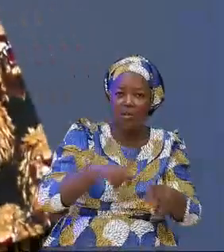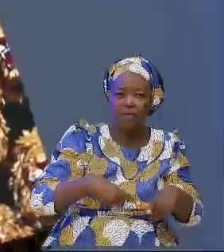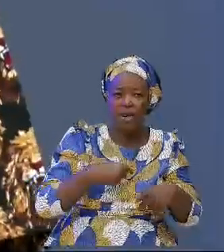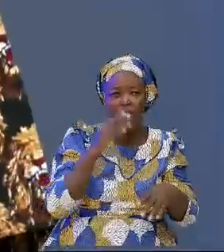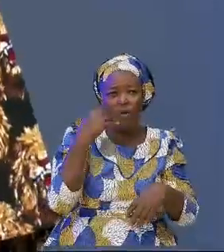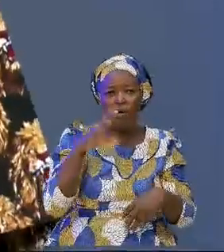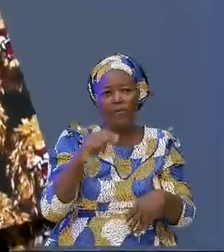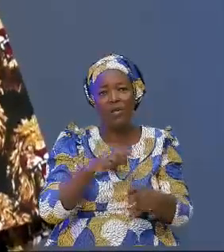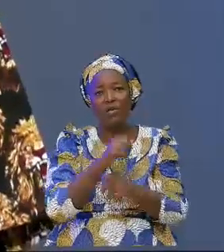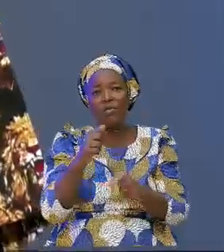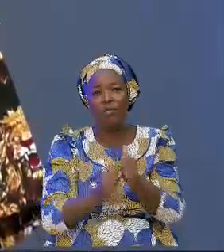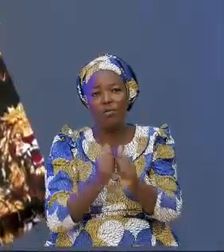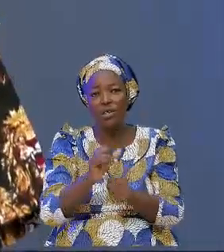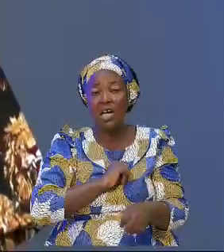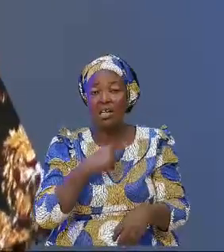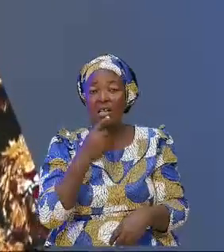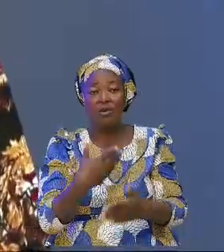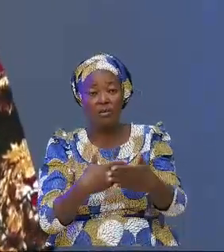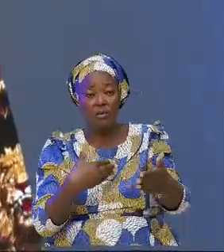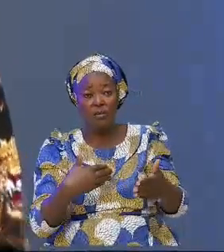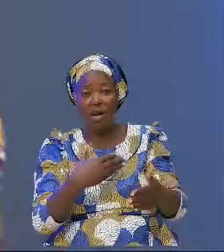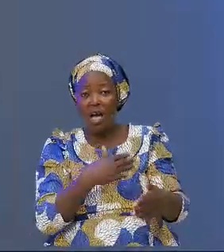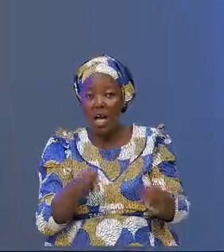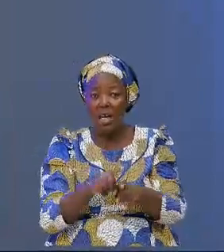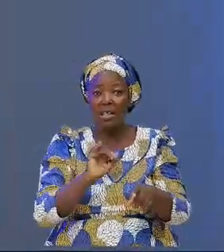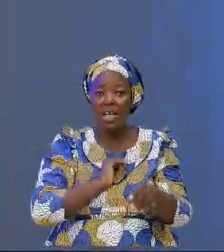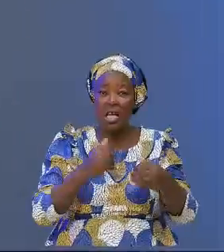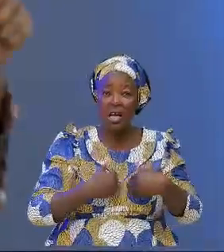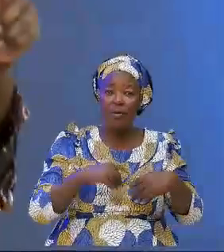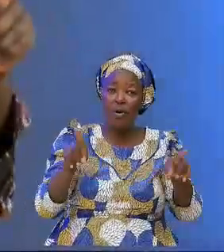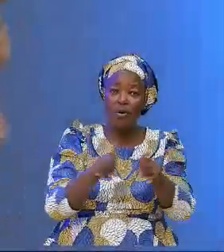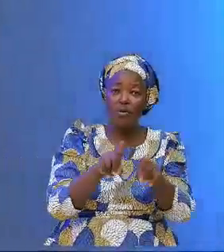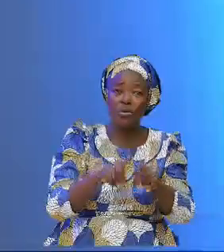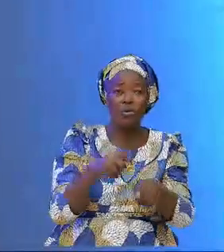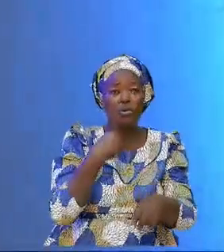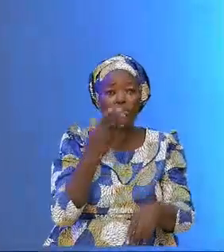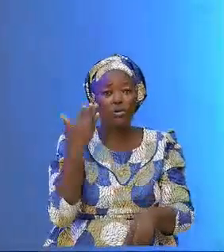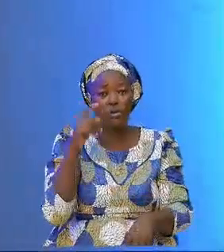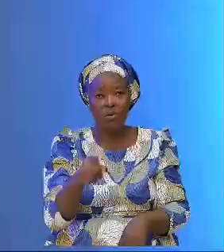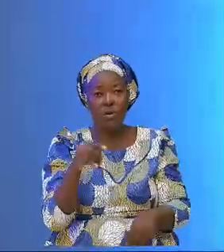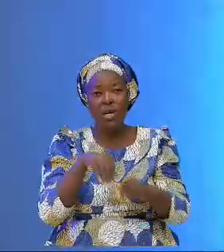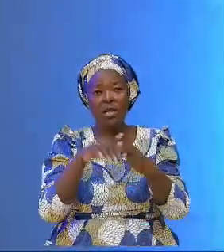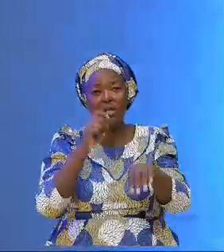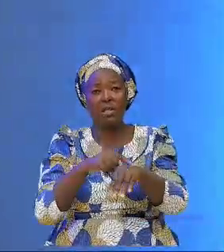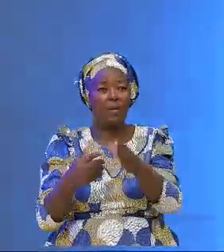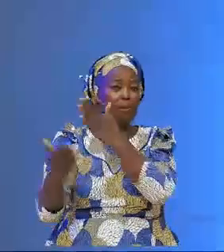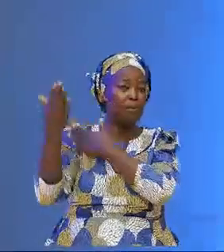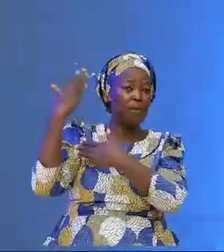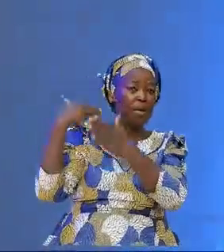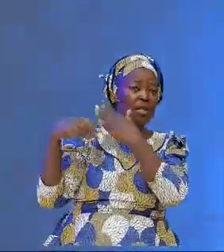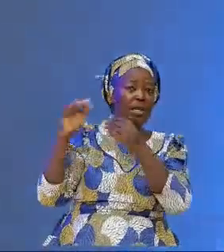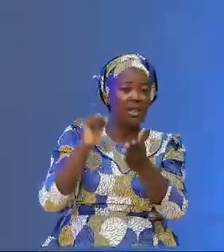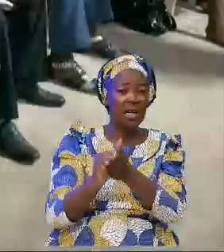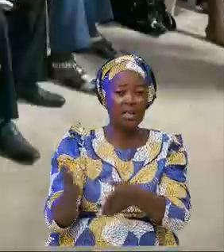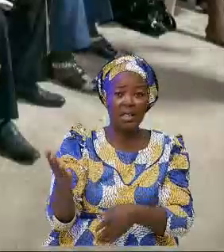like, of the which I tell you before, as I have also told you